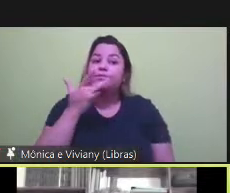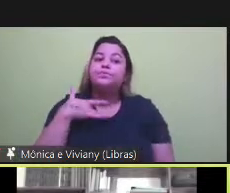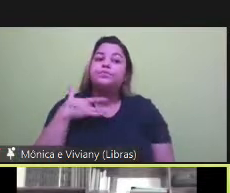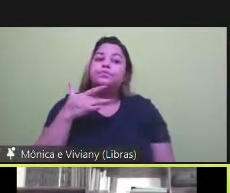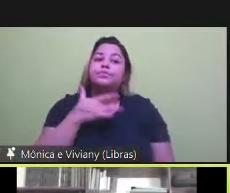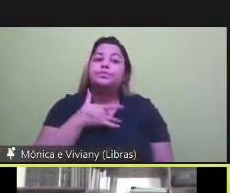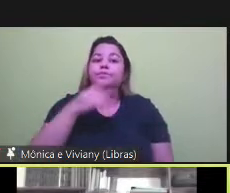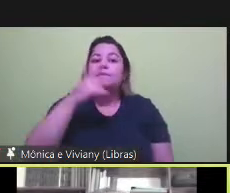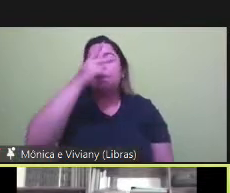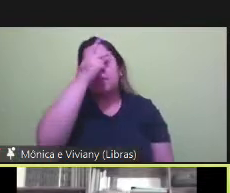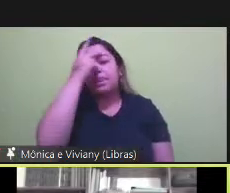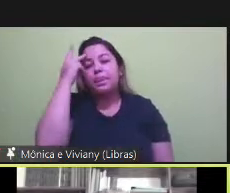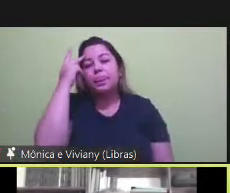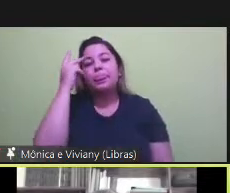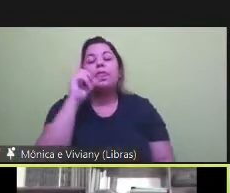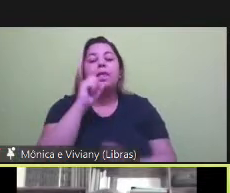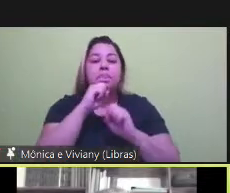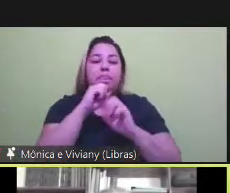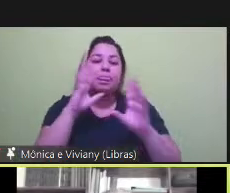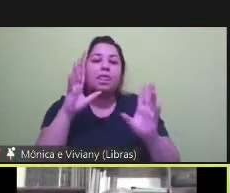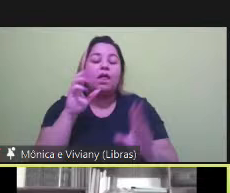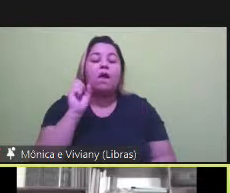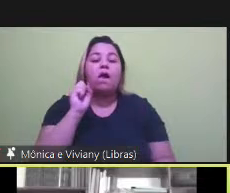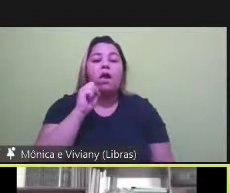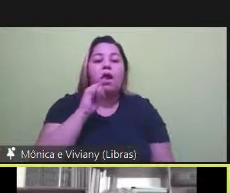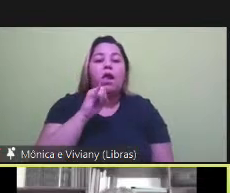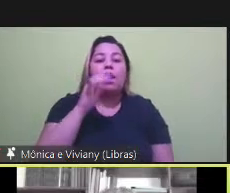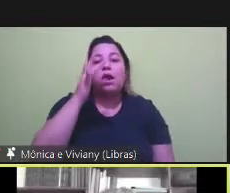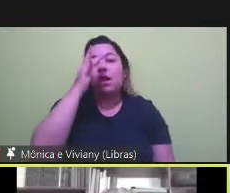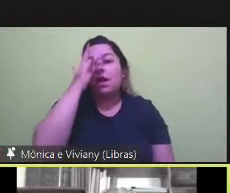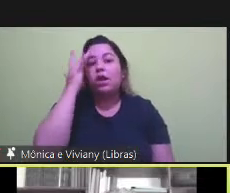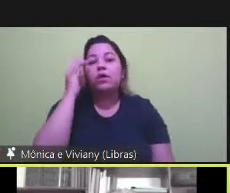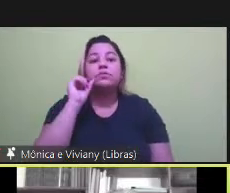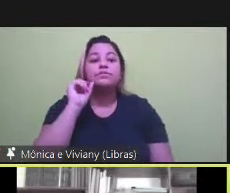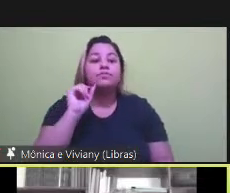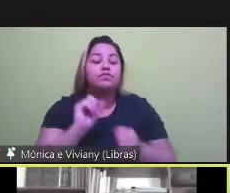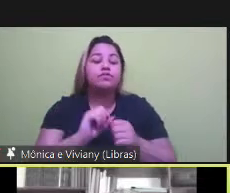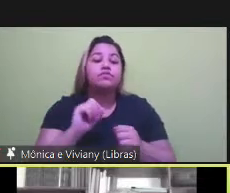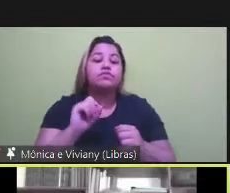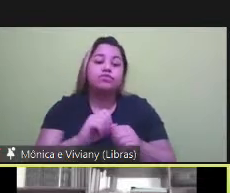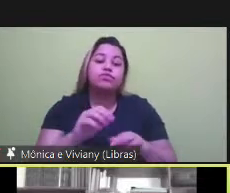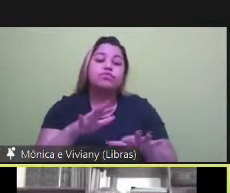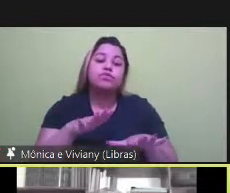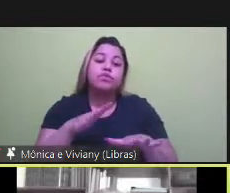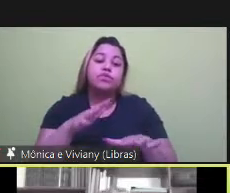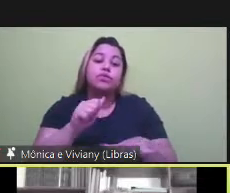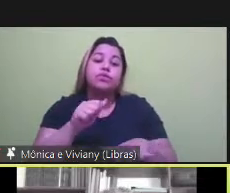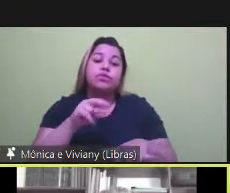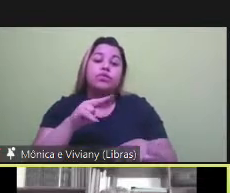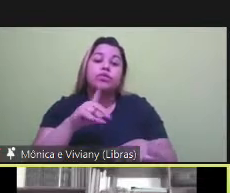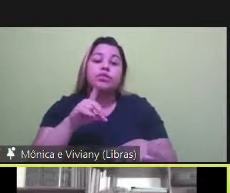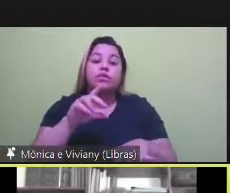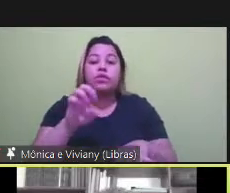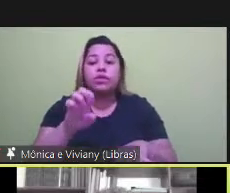their health to improve. And if on top of that they have very good